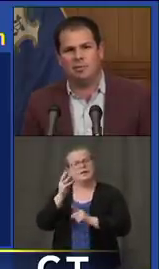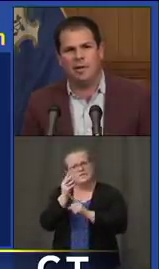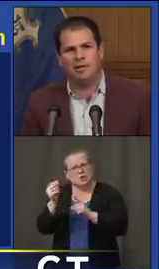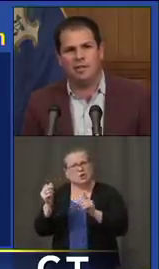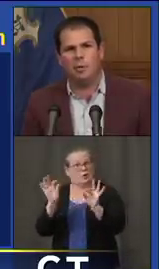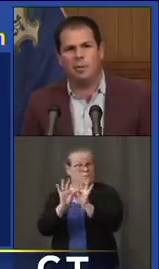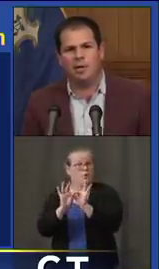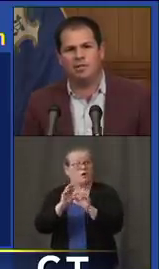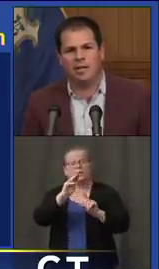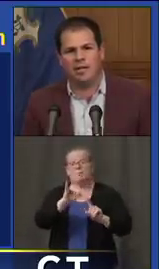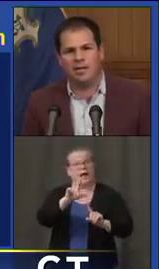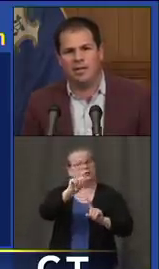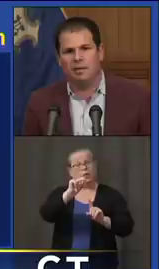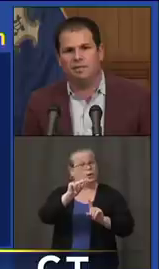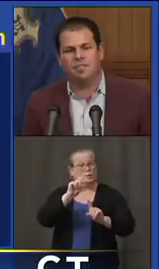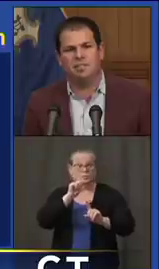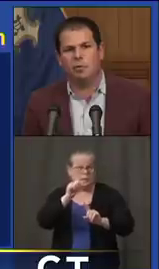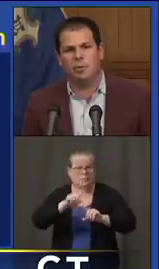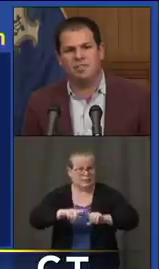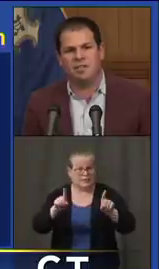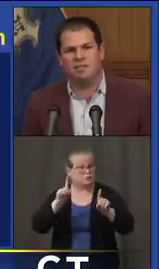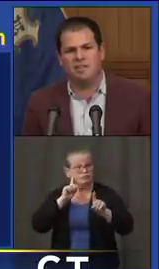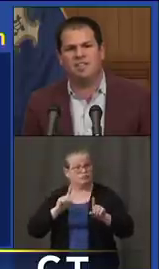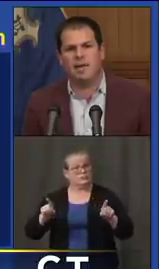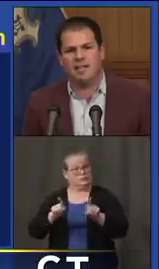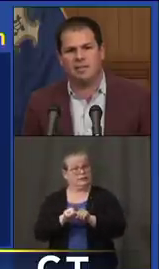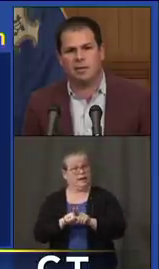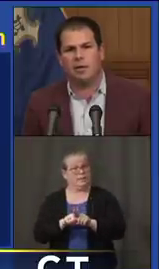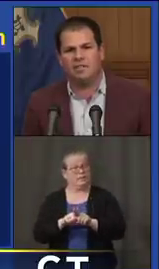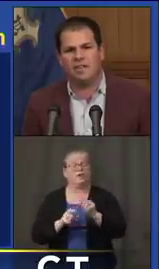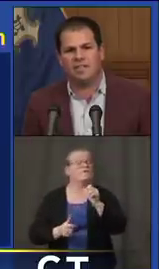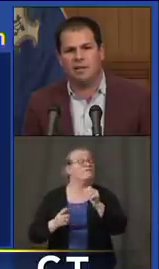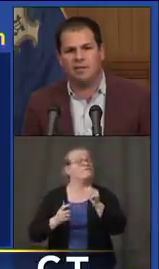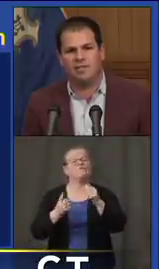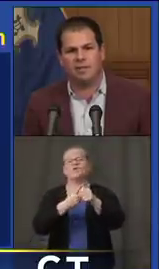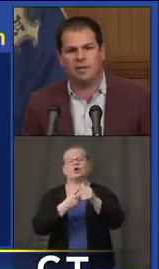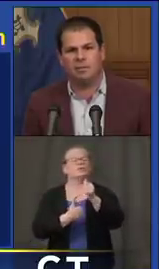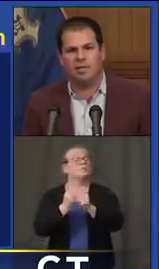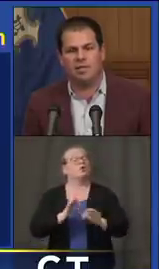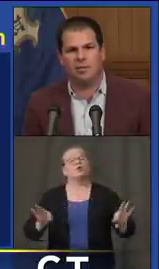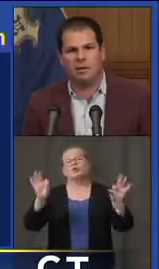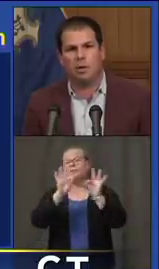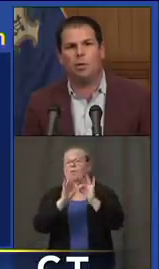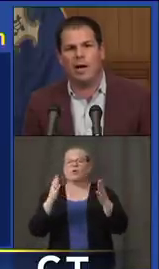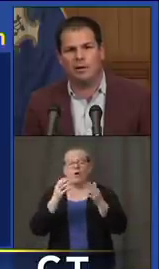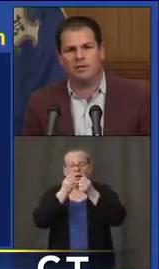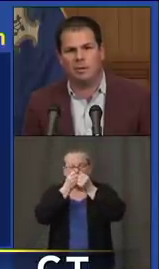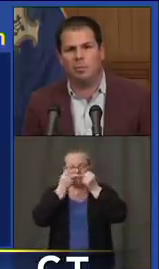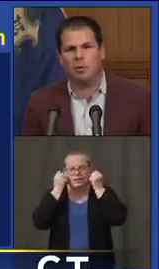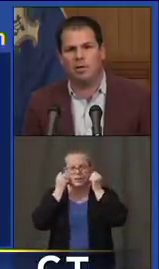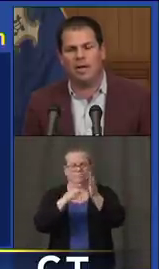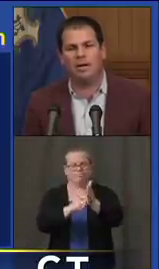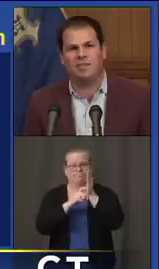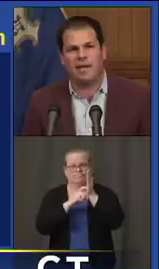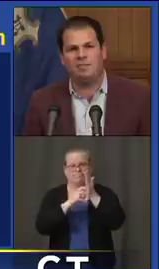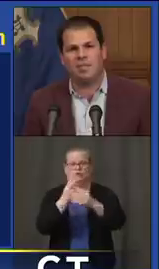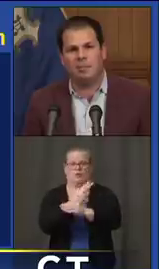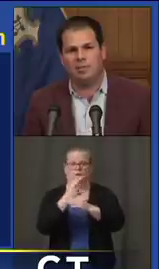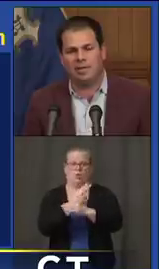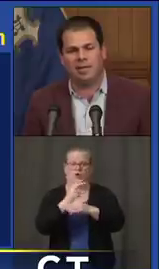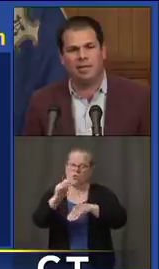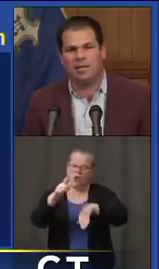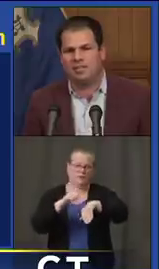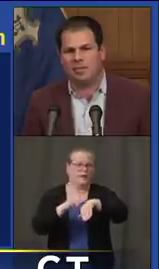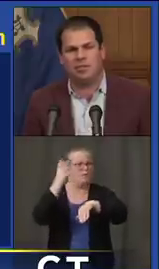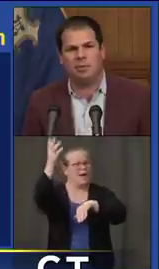on May 20th than where we are today. First and foremost, face masks or cloth face coverings are going to be required to be worn at all times in